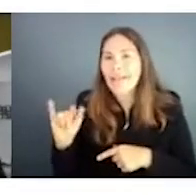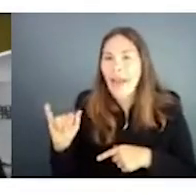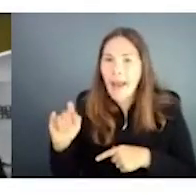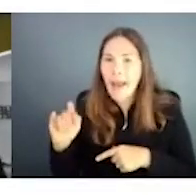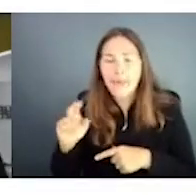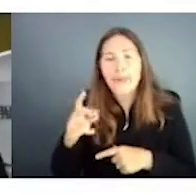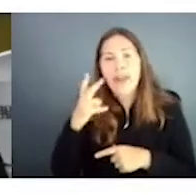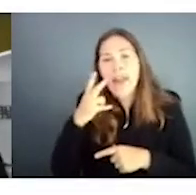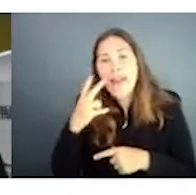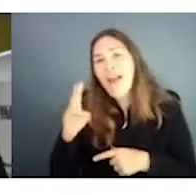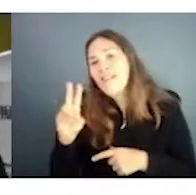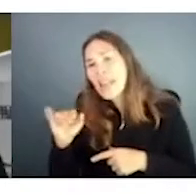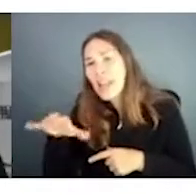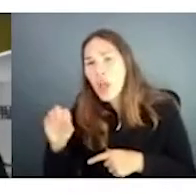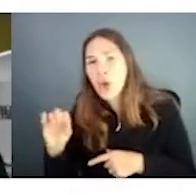terms.